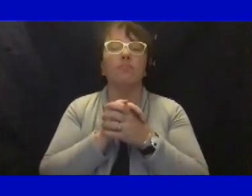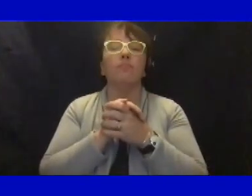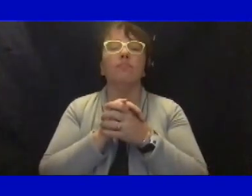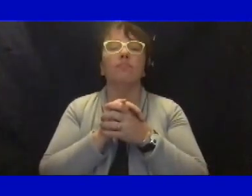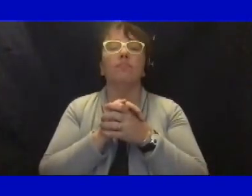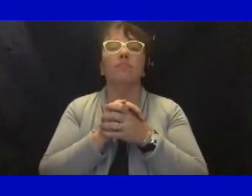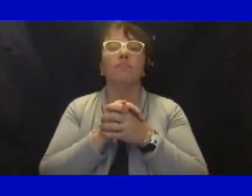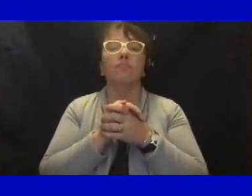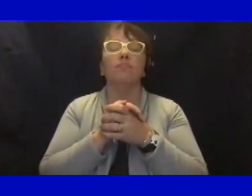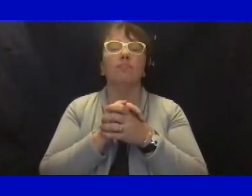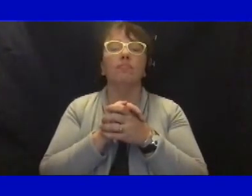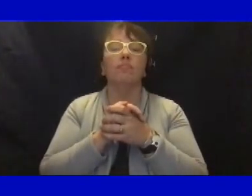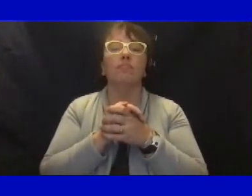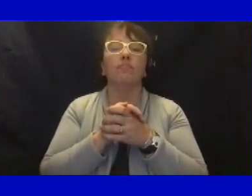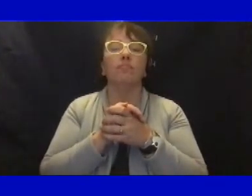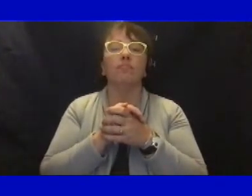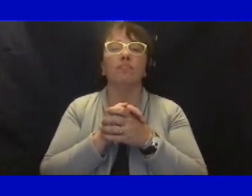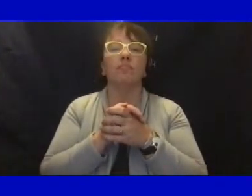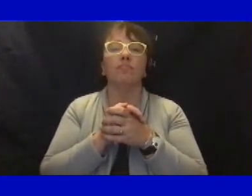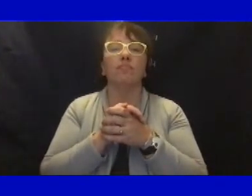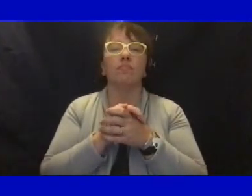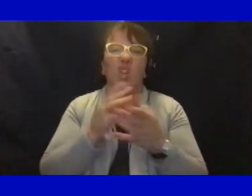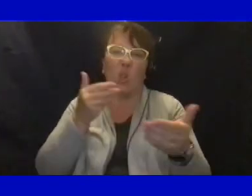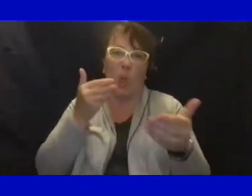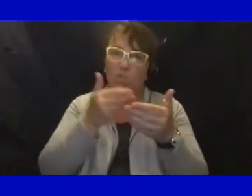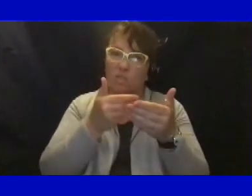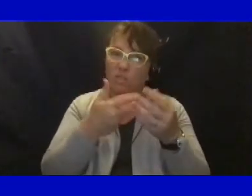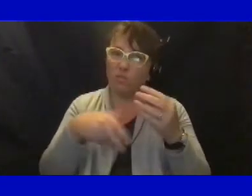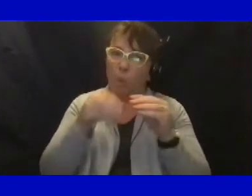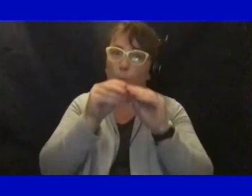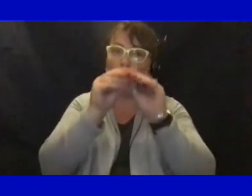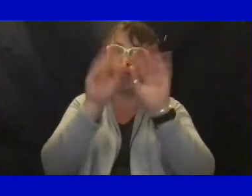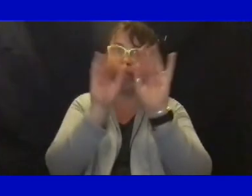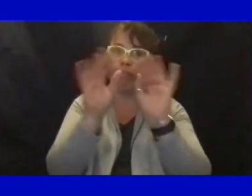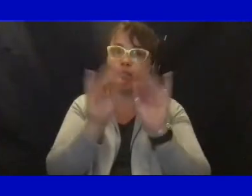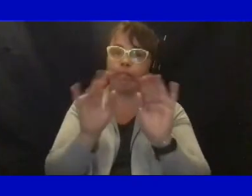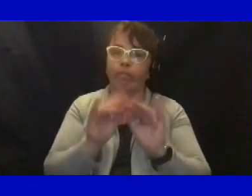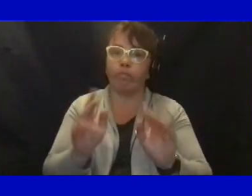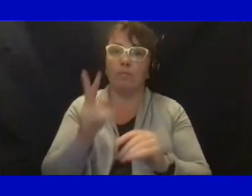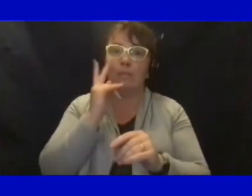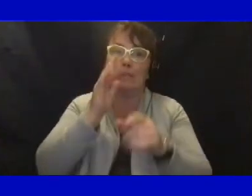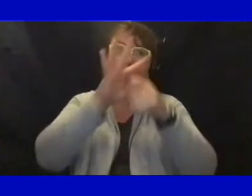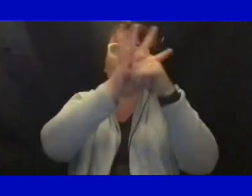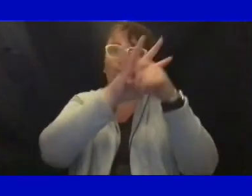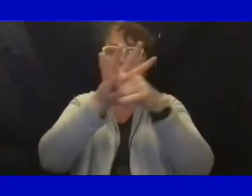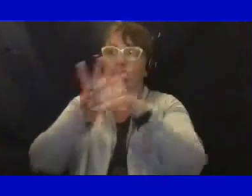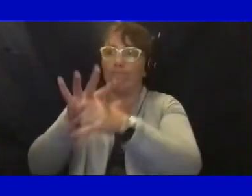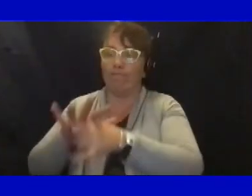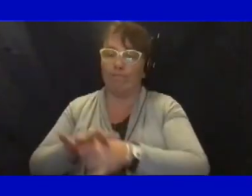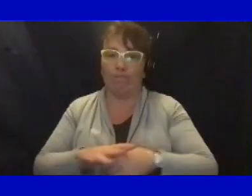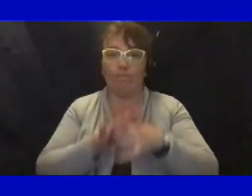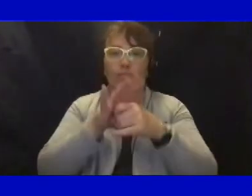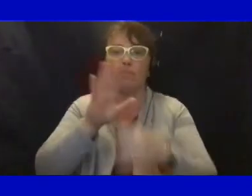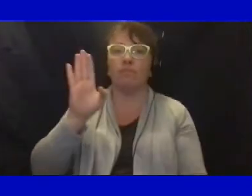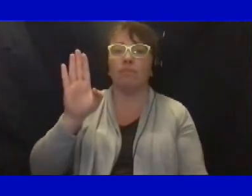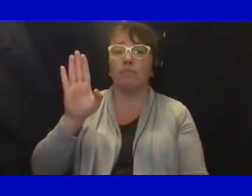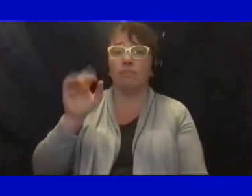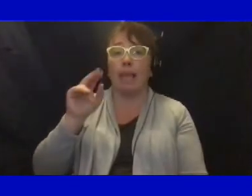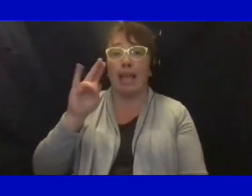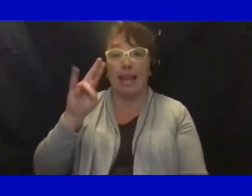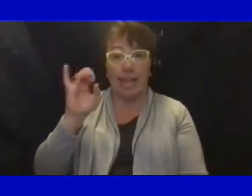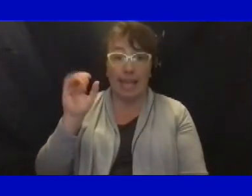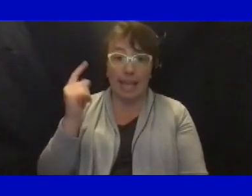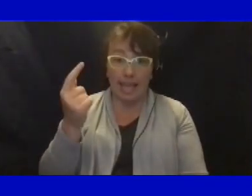So here's a close-up view of what I was talking about. You can see the canyons, especially the Banning area,